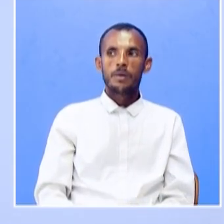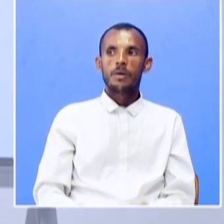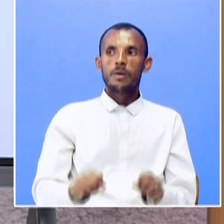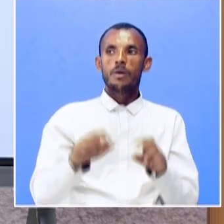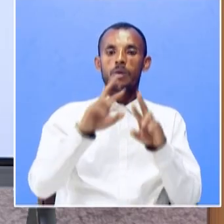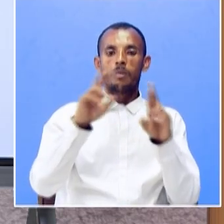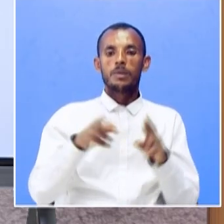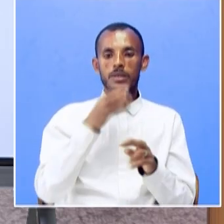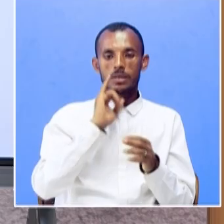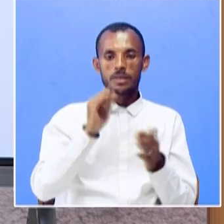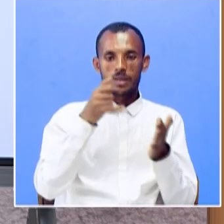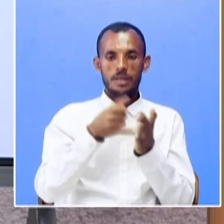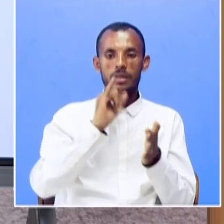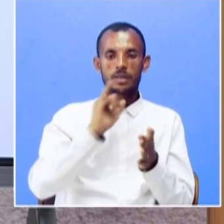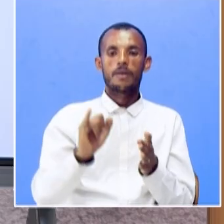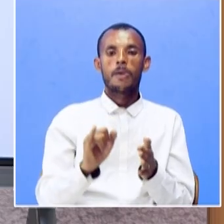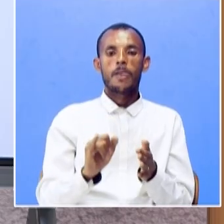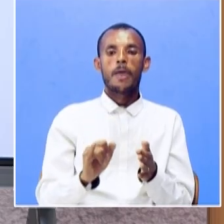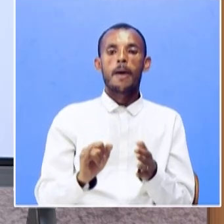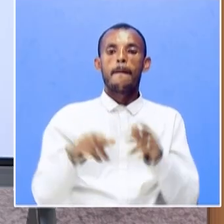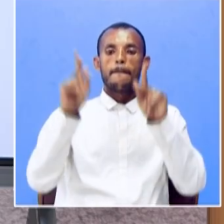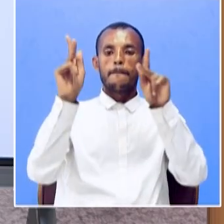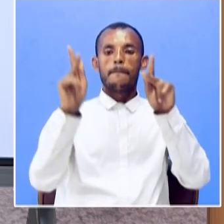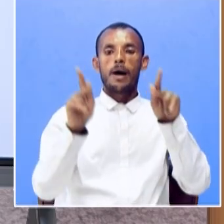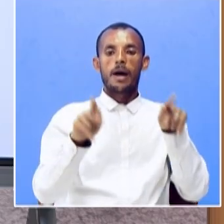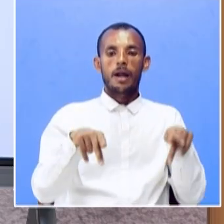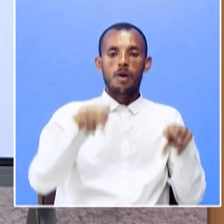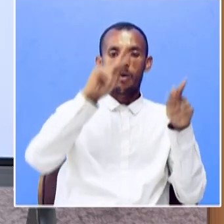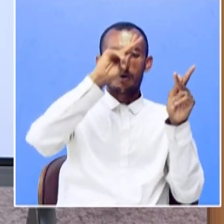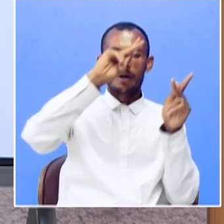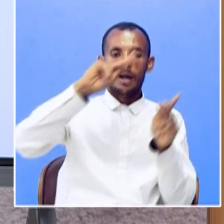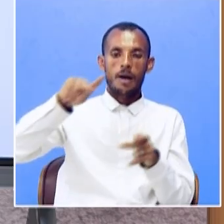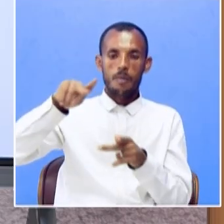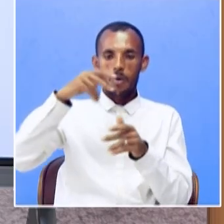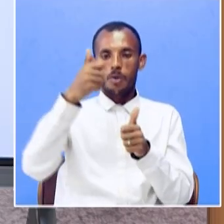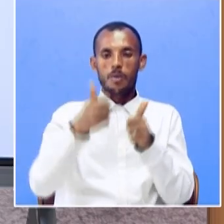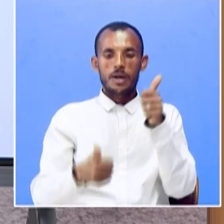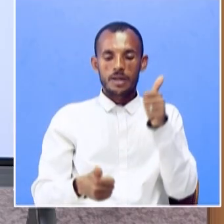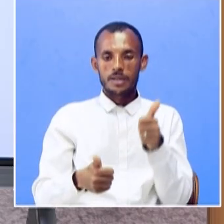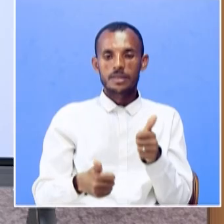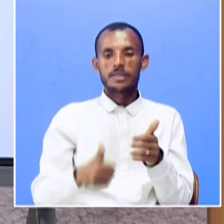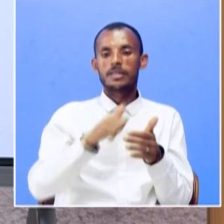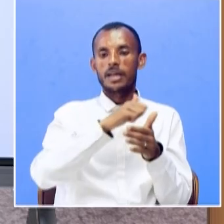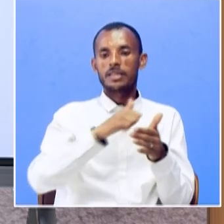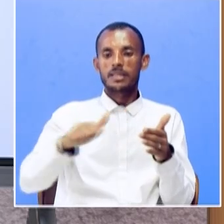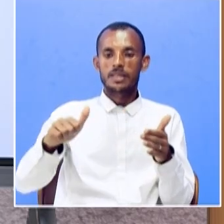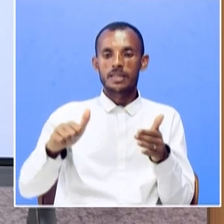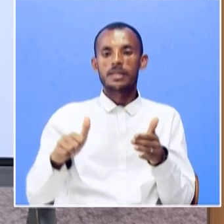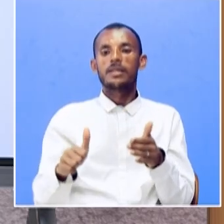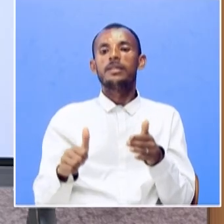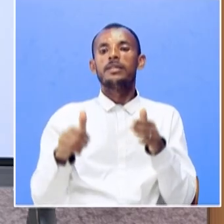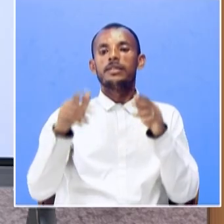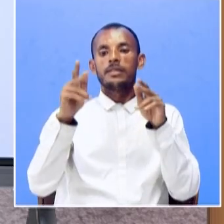rhombus is a parallelogram in which the adjacent sides are